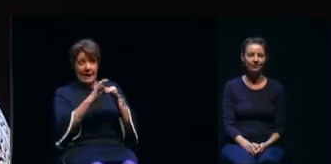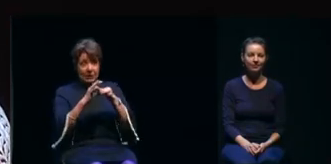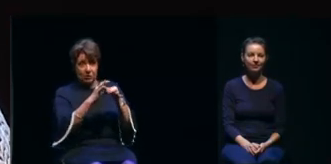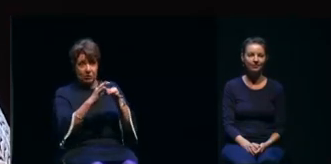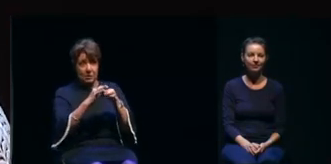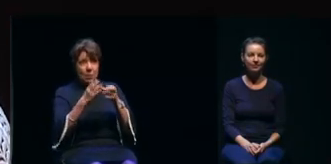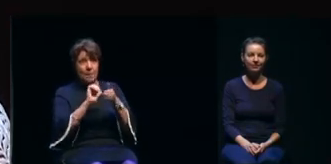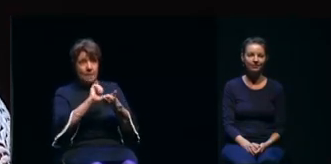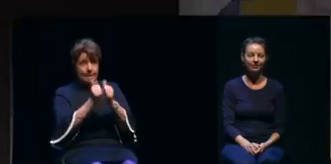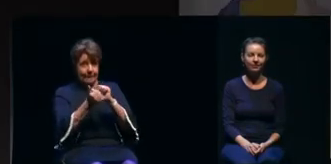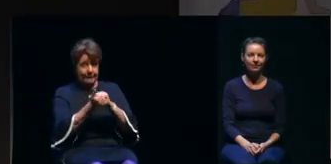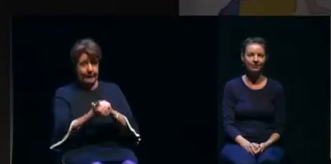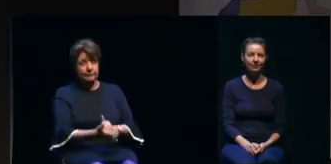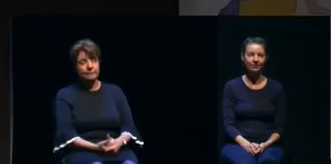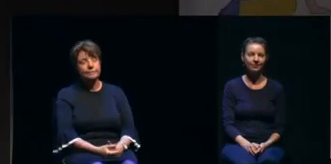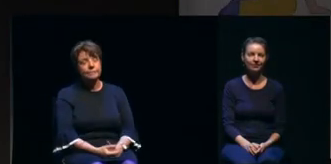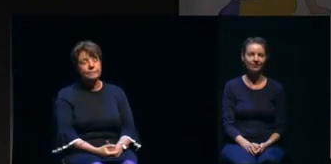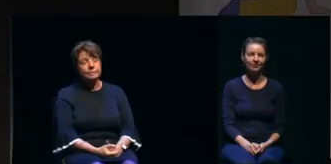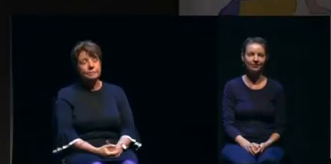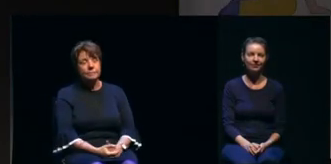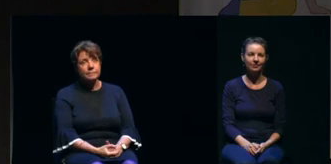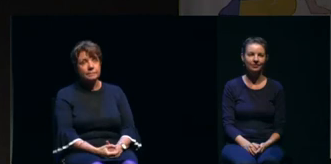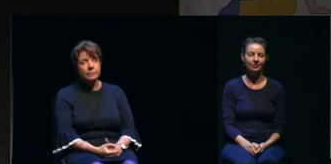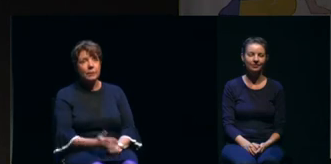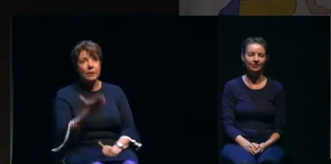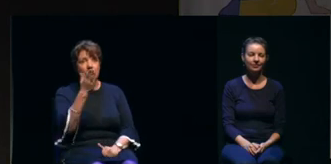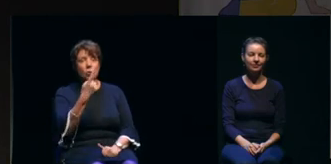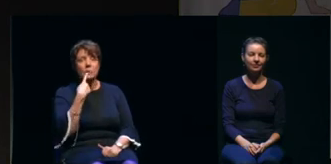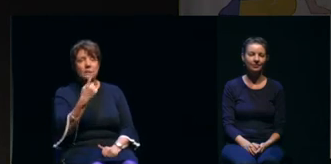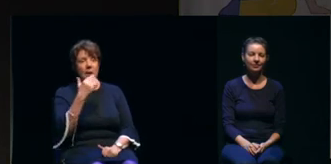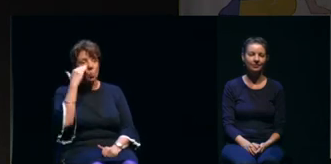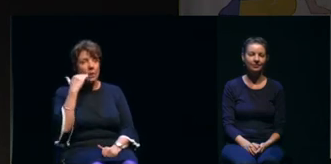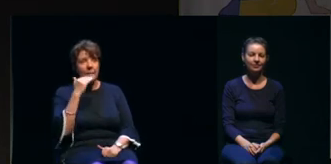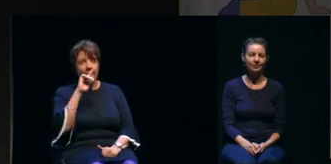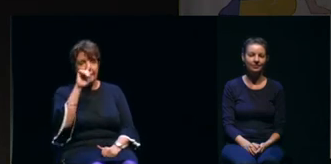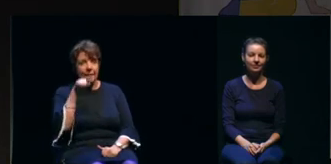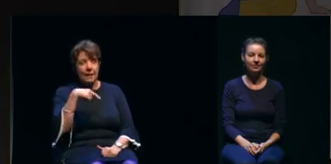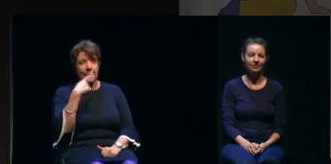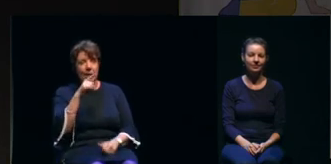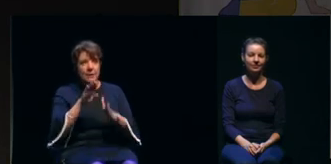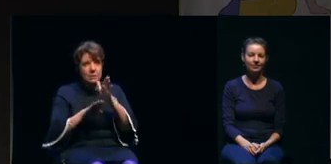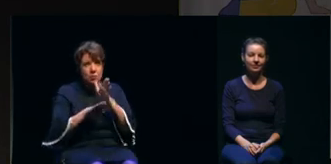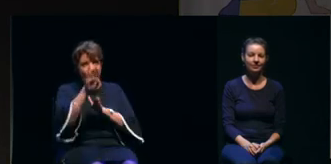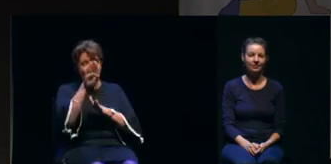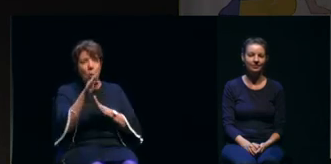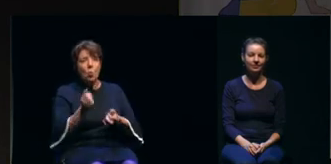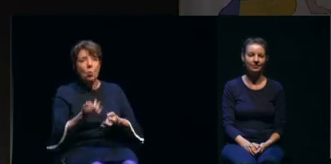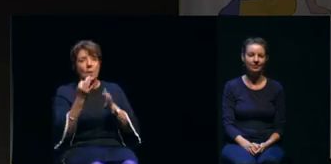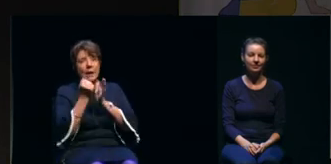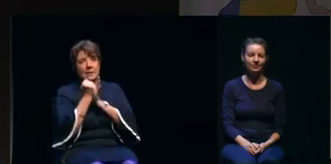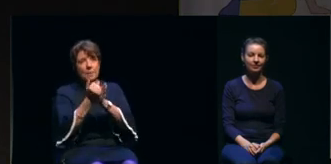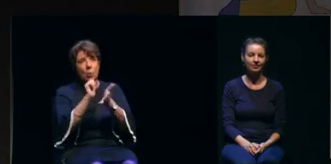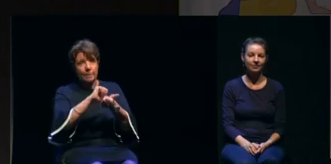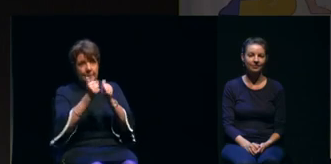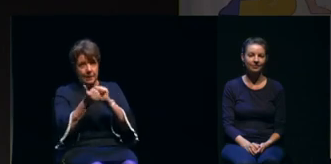relationship with my partner. You said that women are unable to soar without a supportive